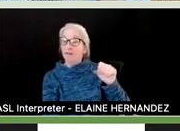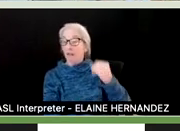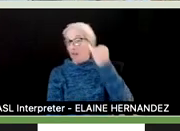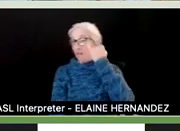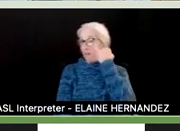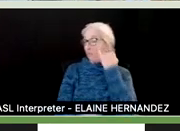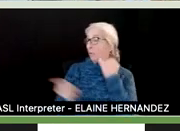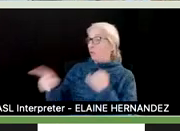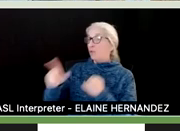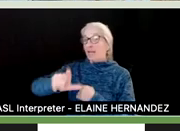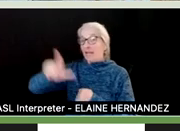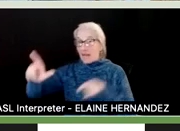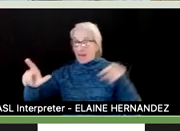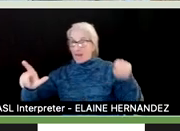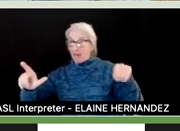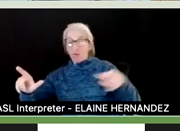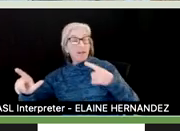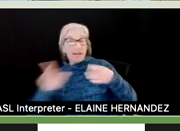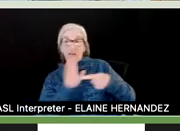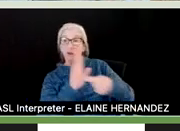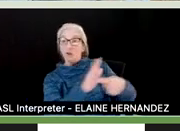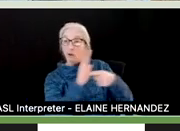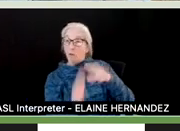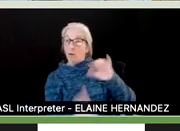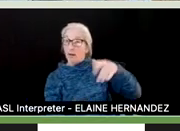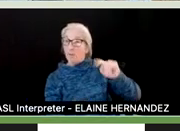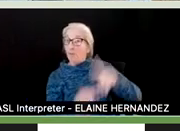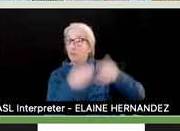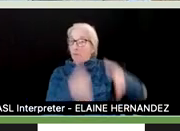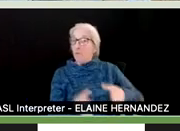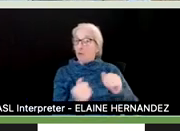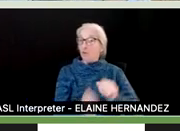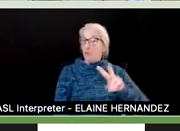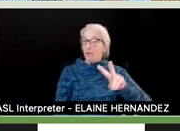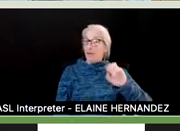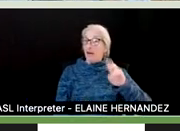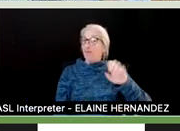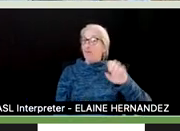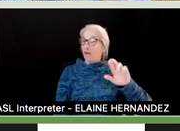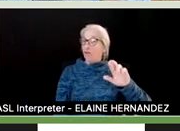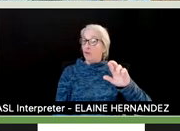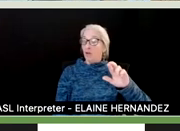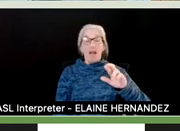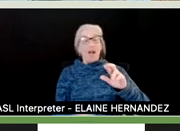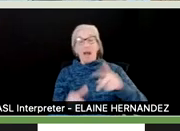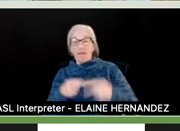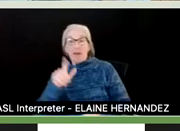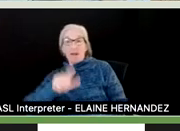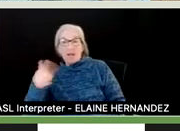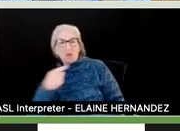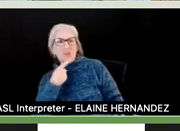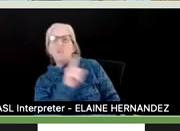well, we just had another applicant come in and this is no longer available, despite that not being true. That would be a form